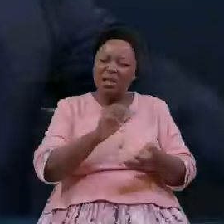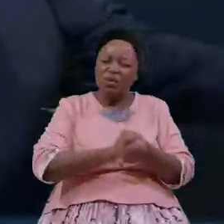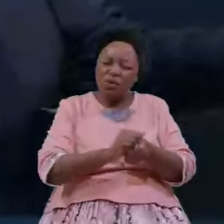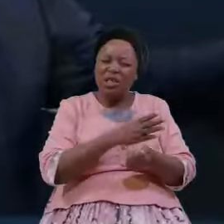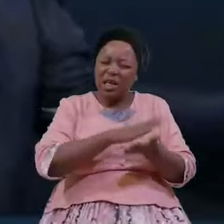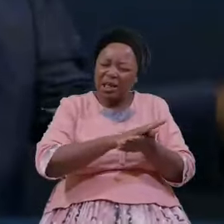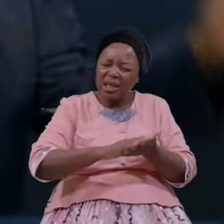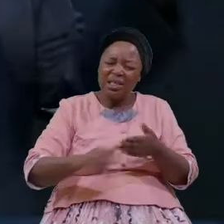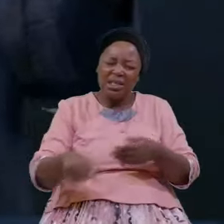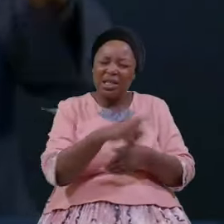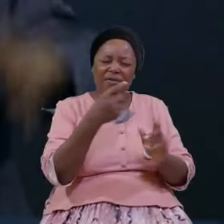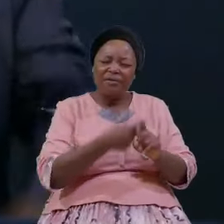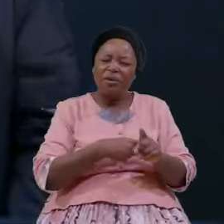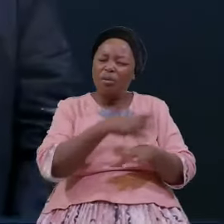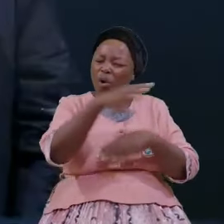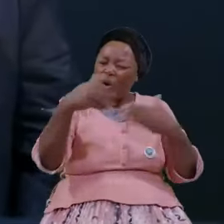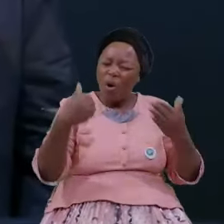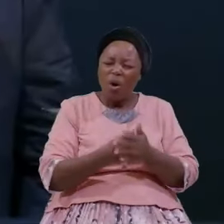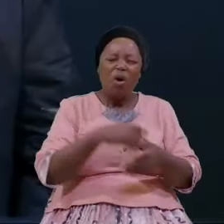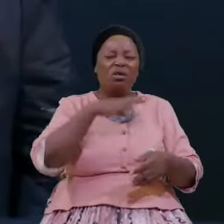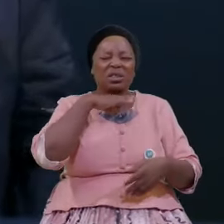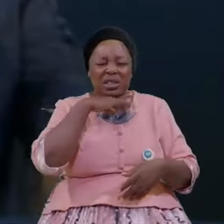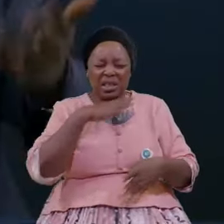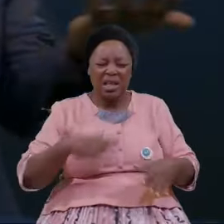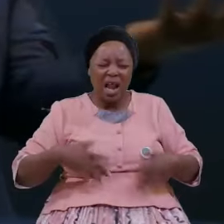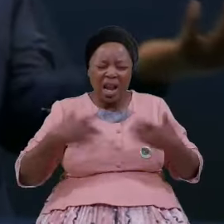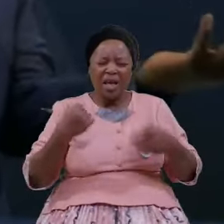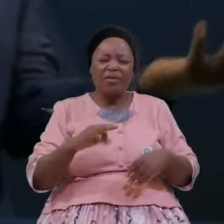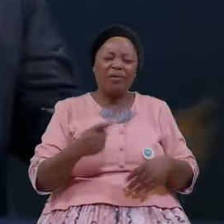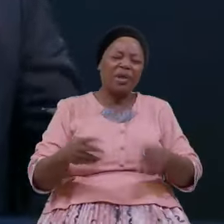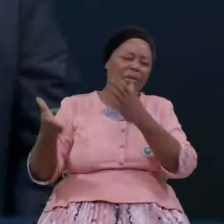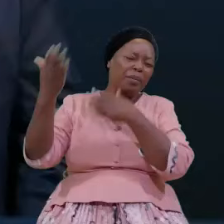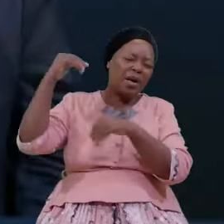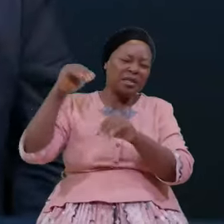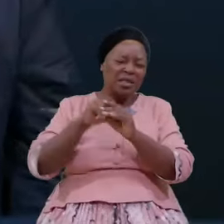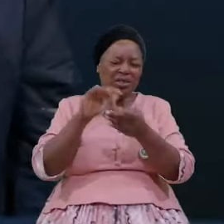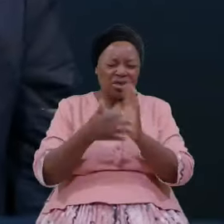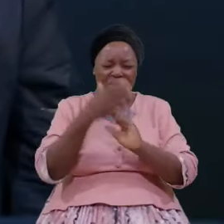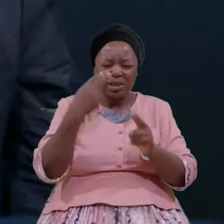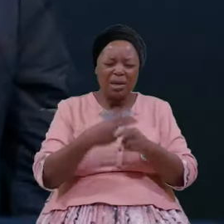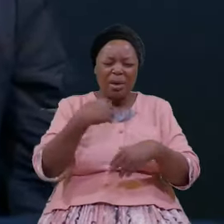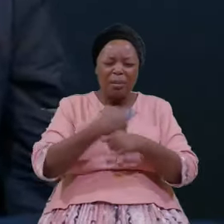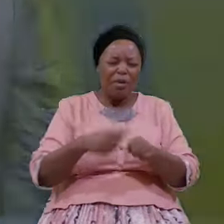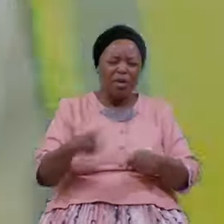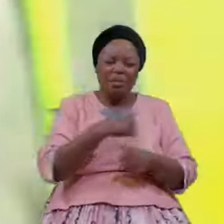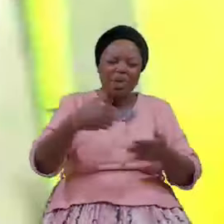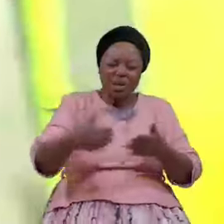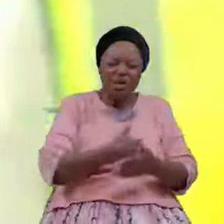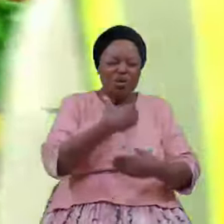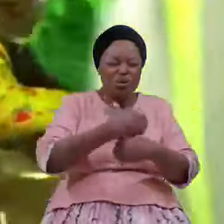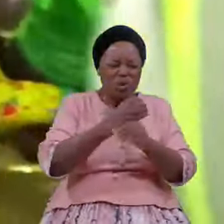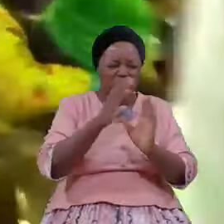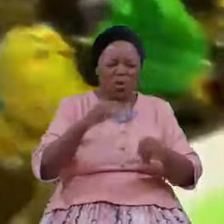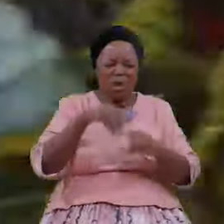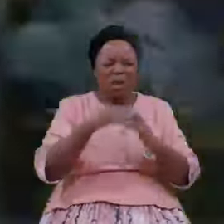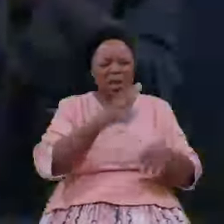all the defiling life of the past. Make them new creatures in Christ right now. Let